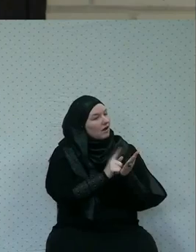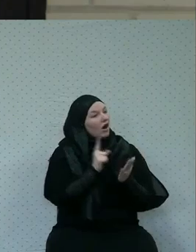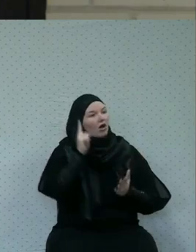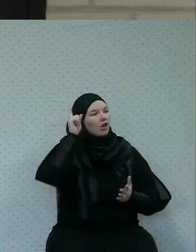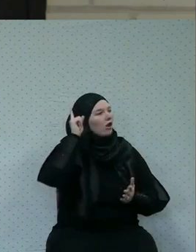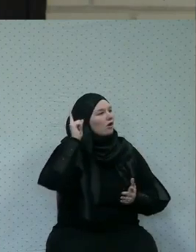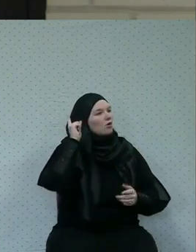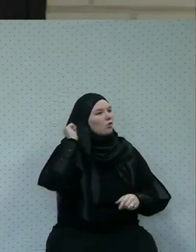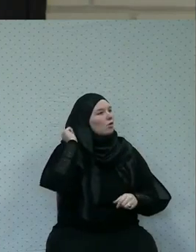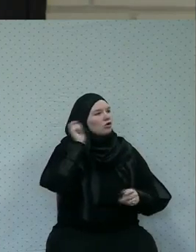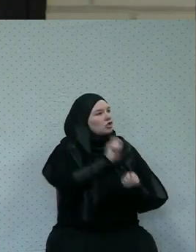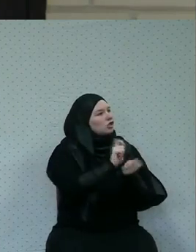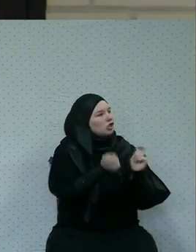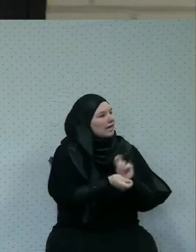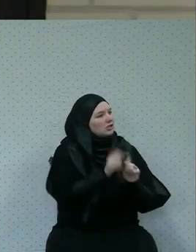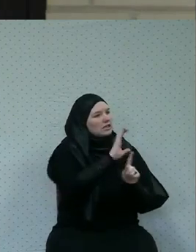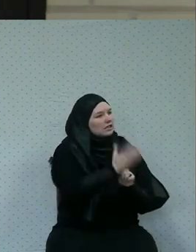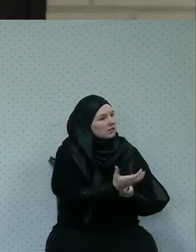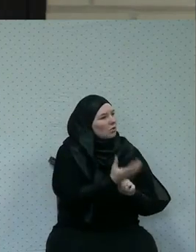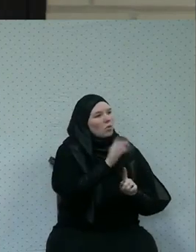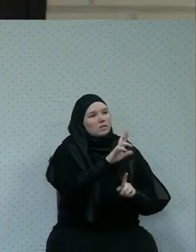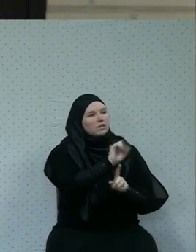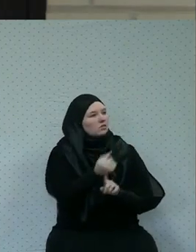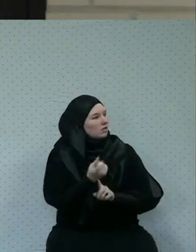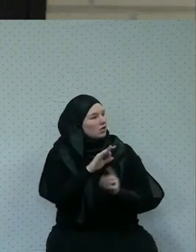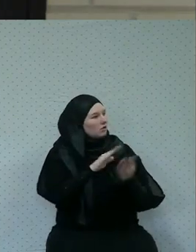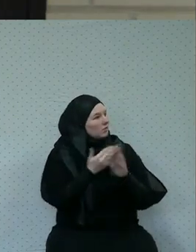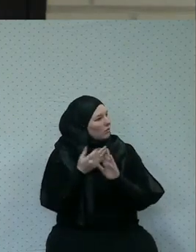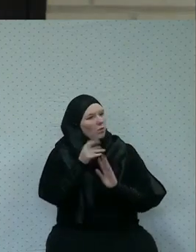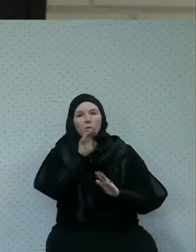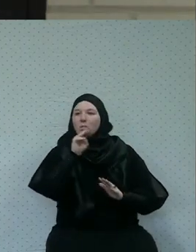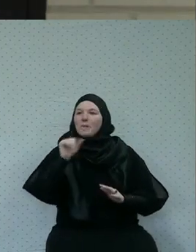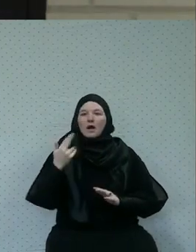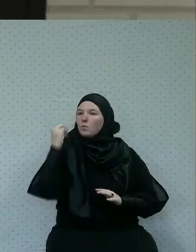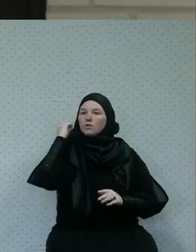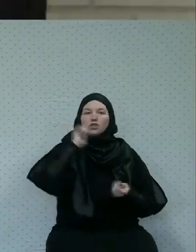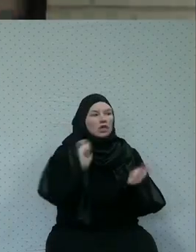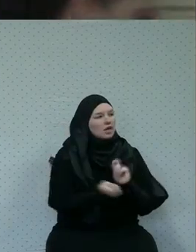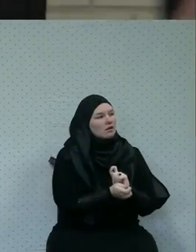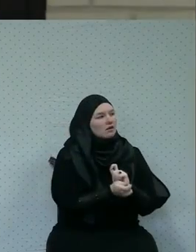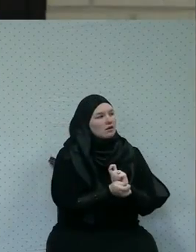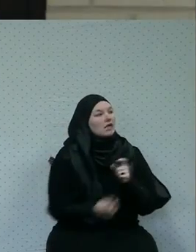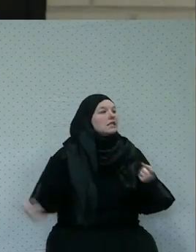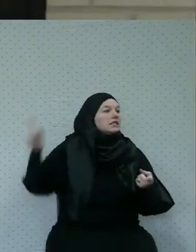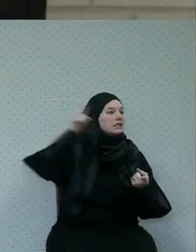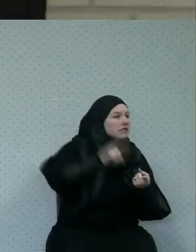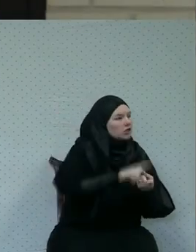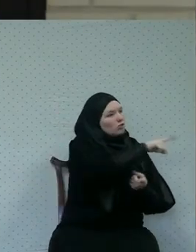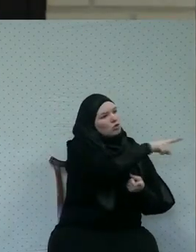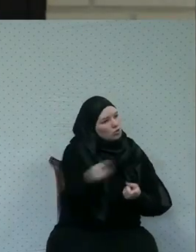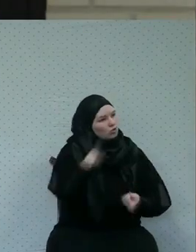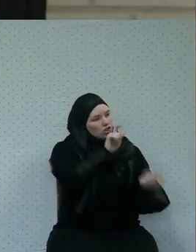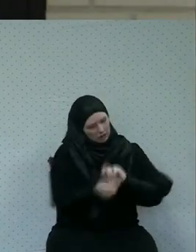not change the condition or situation of a community and ummah until and unless they change what's